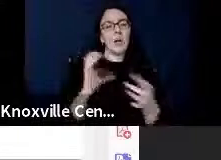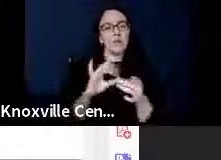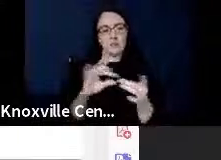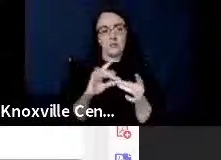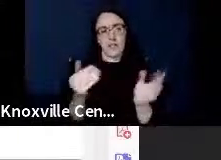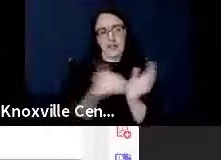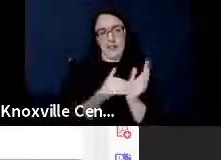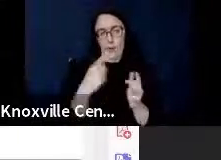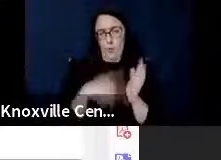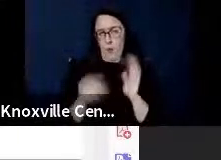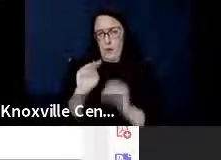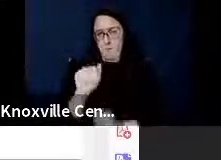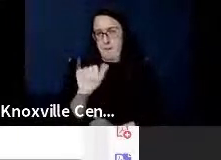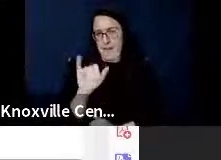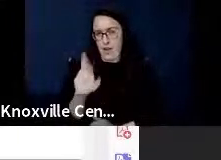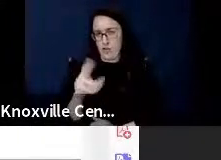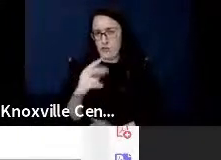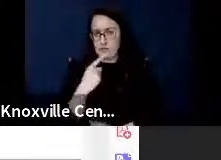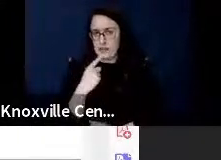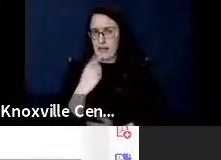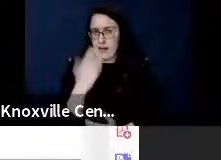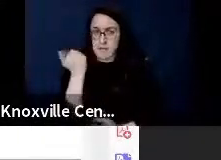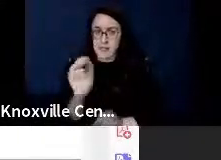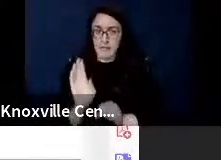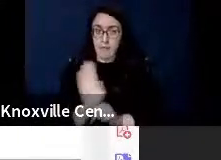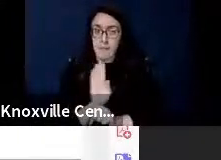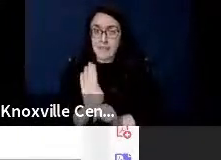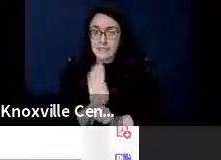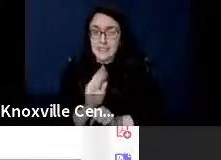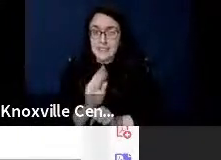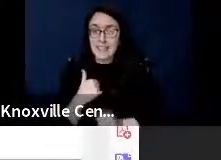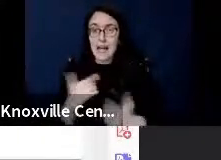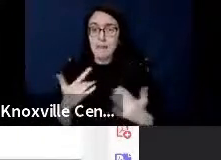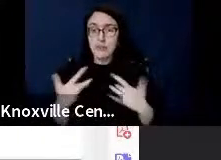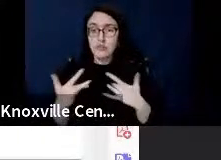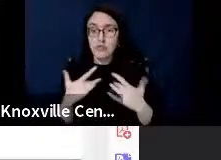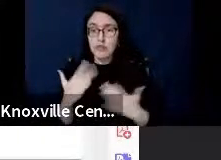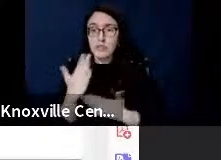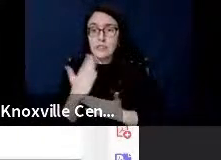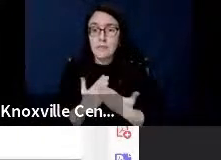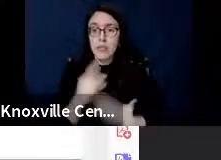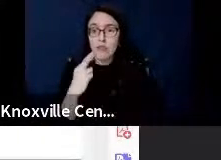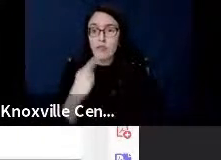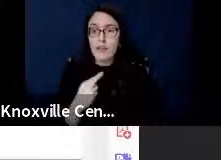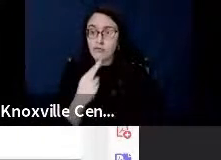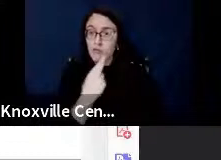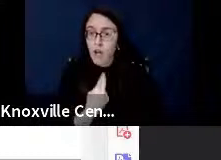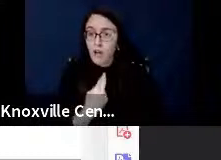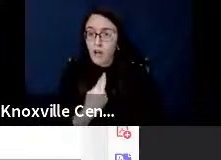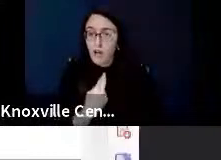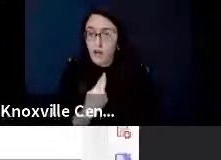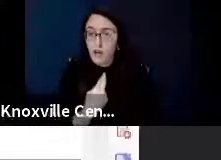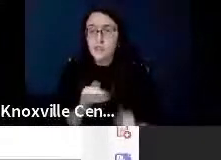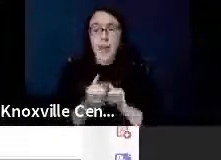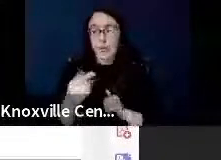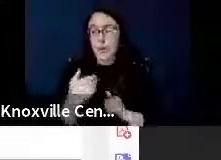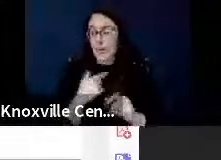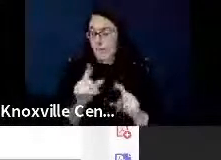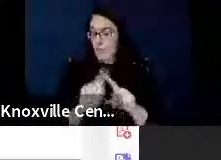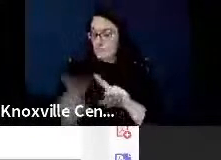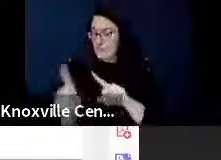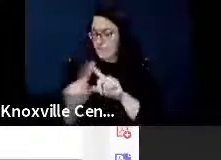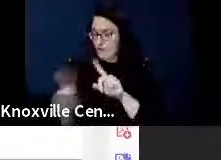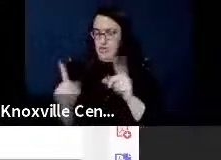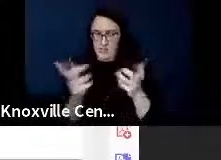of business. I'm a little concerned because of some of our restaurants and how you would have those different combinations of